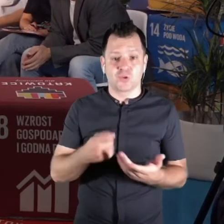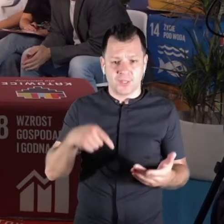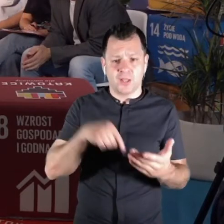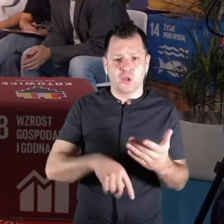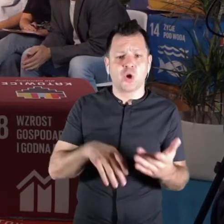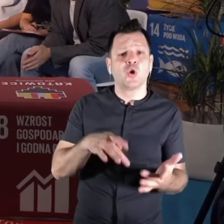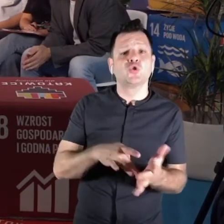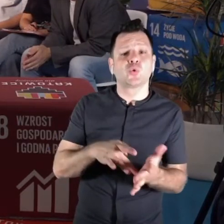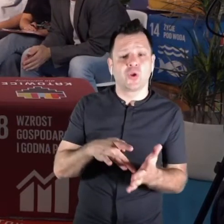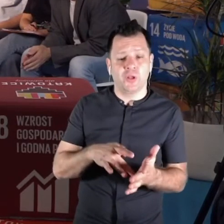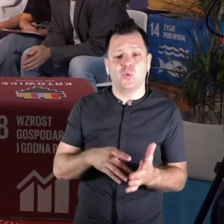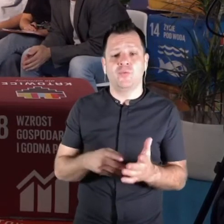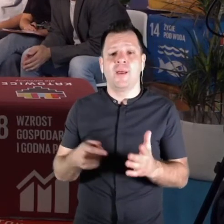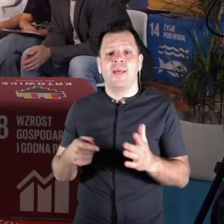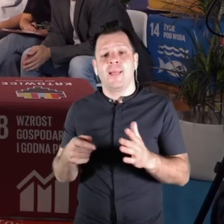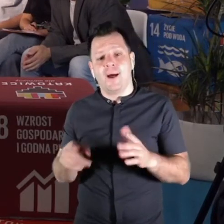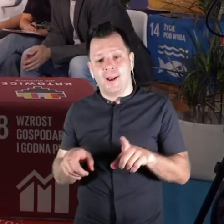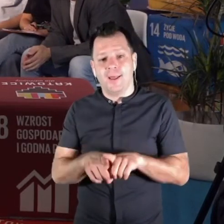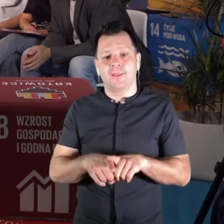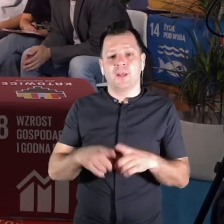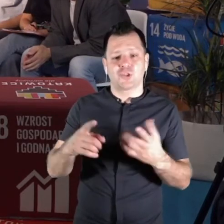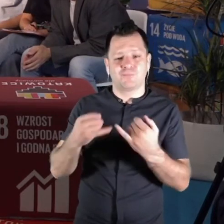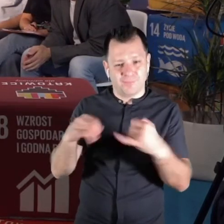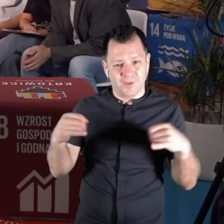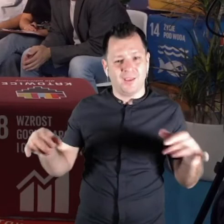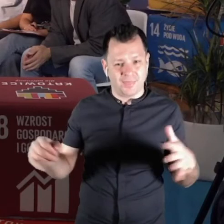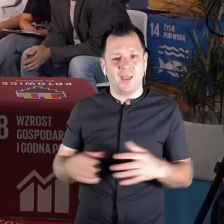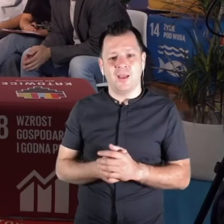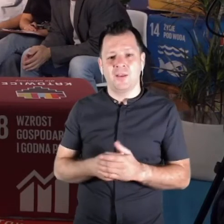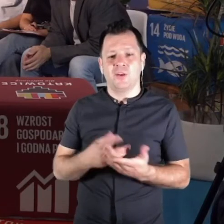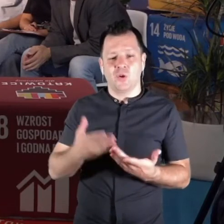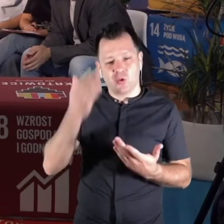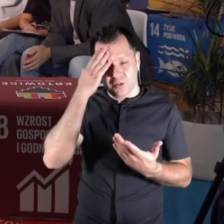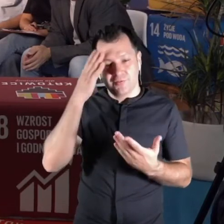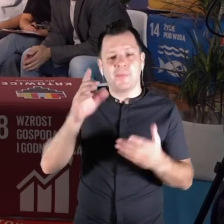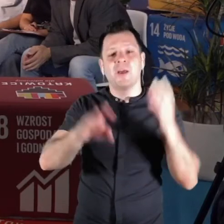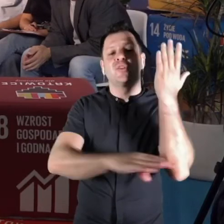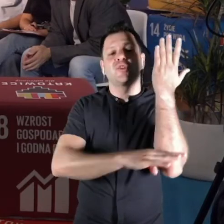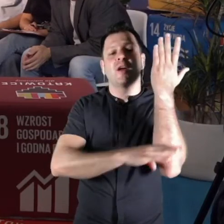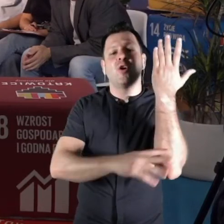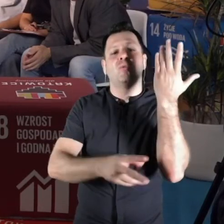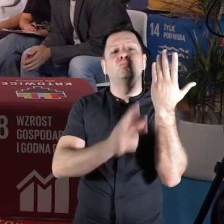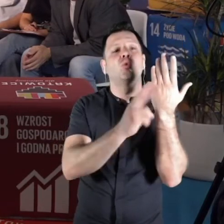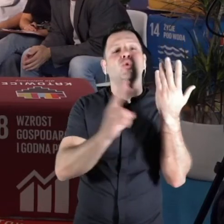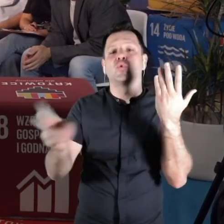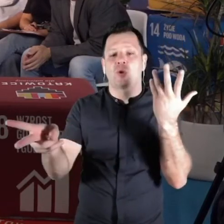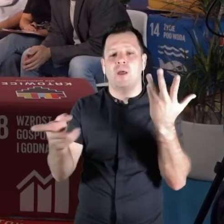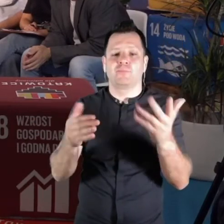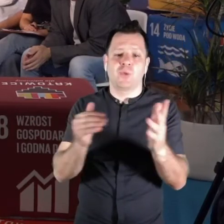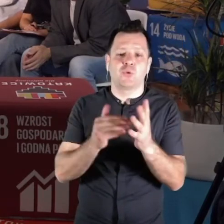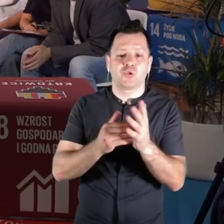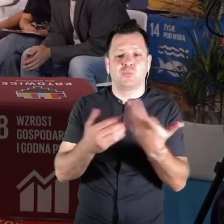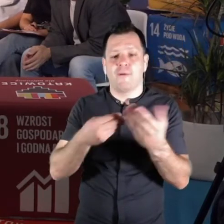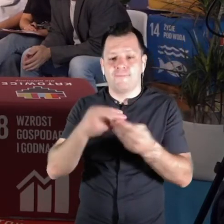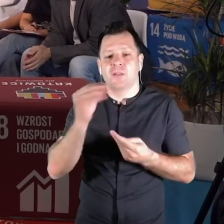need more help or will need more water. And as part of the project, we are developing a